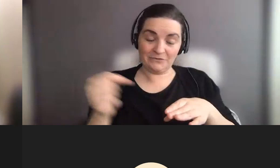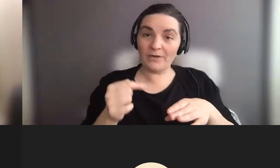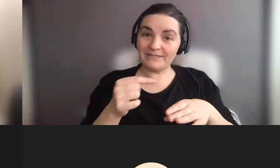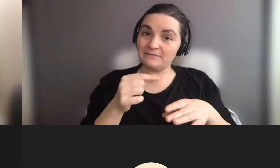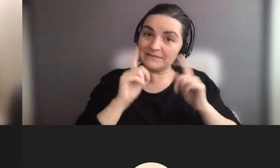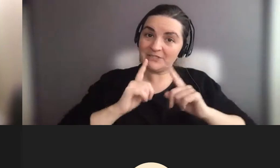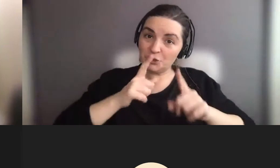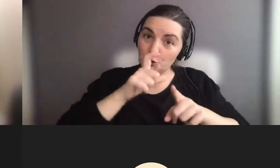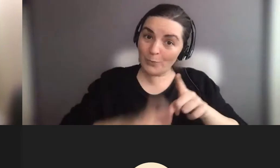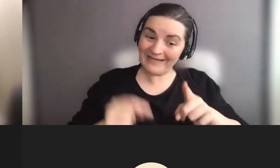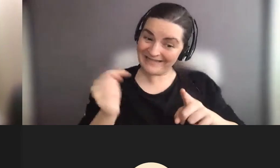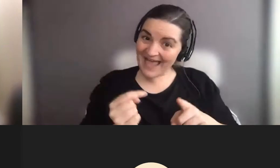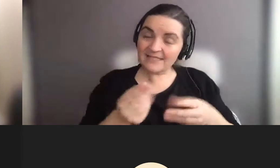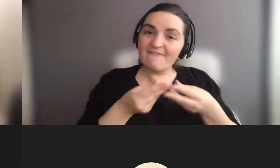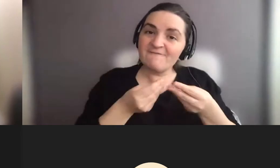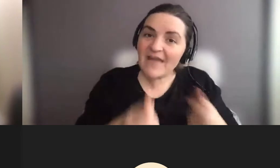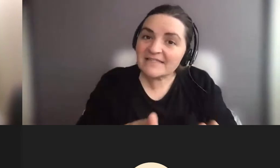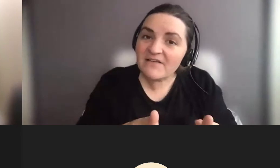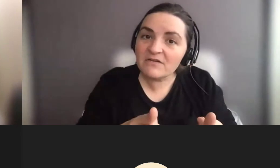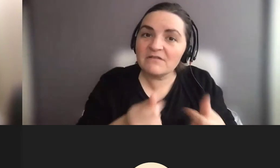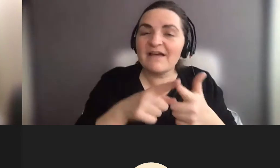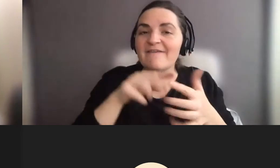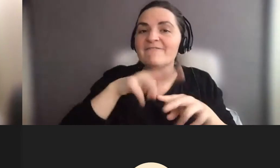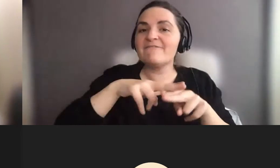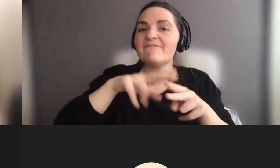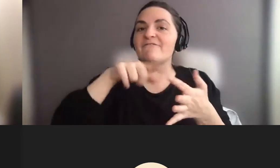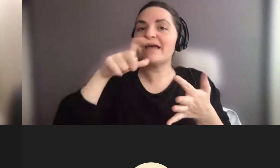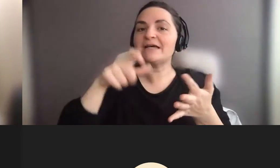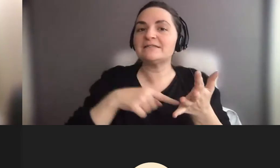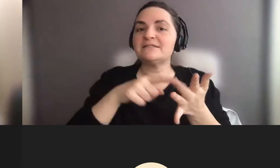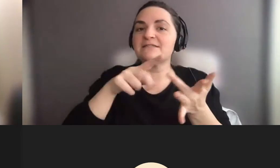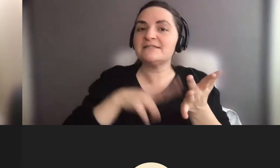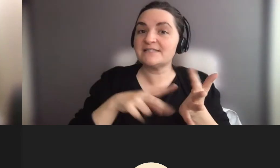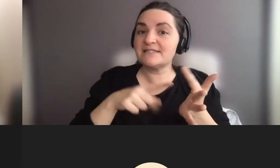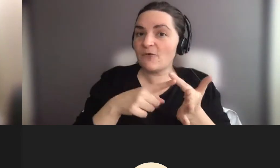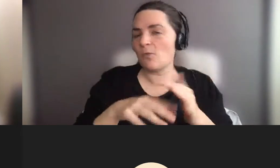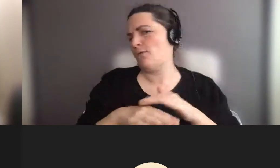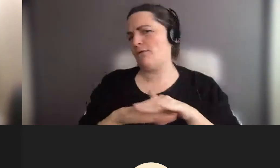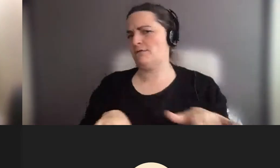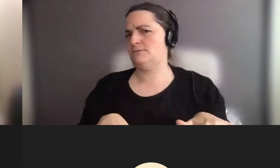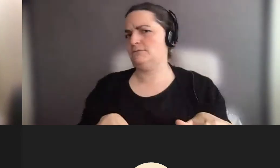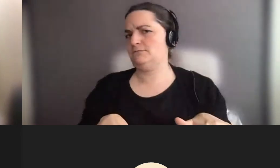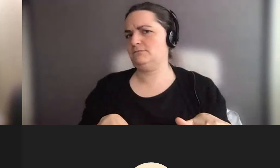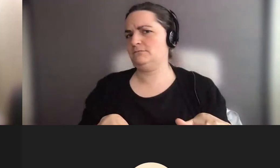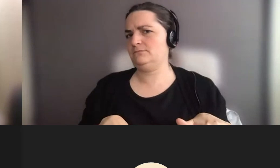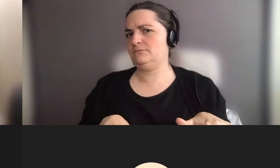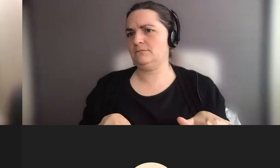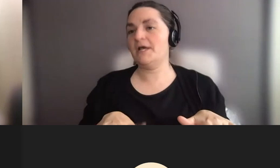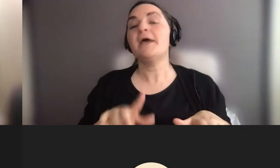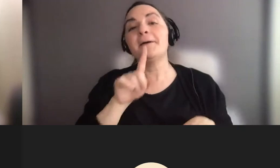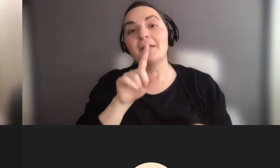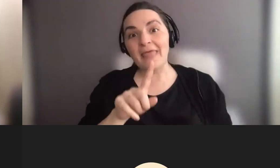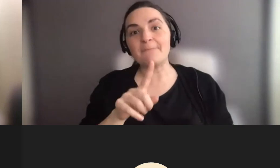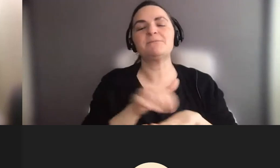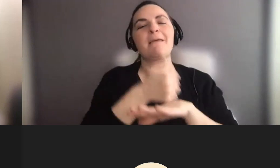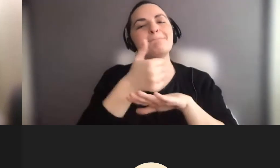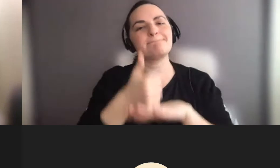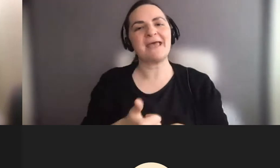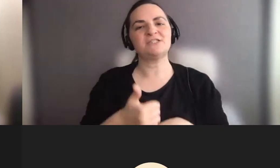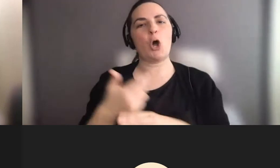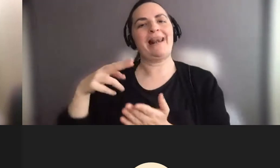your decision about whether it is effective or not has to be based on literature. What does the